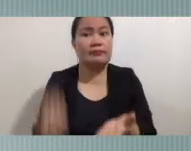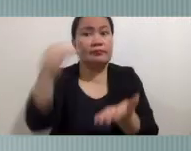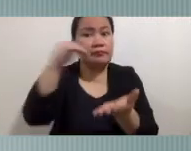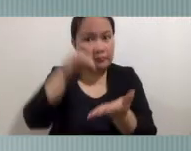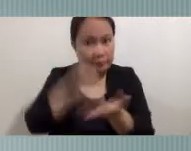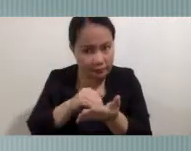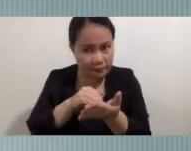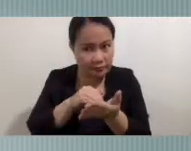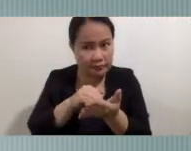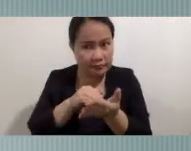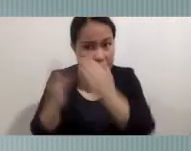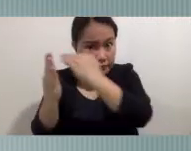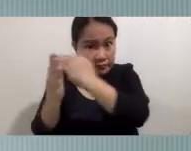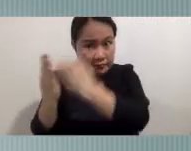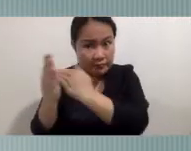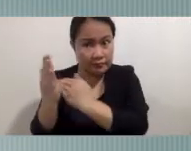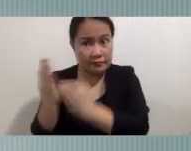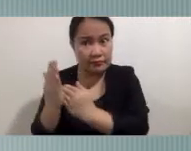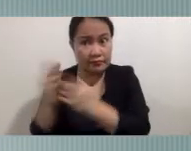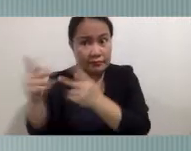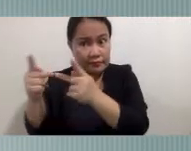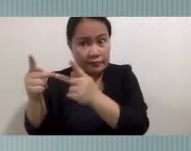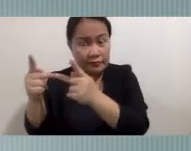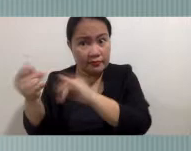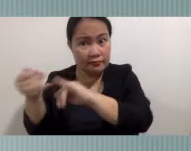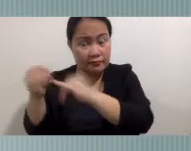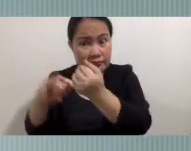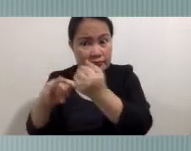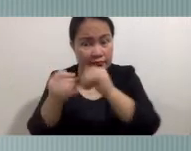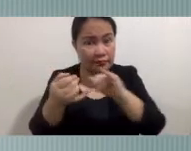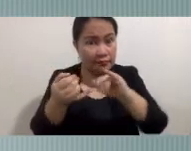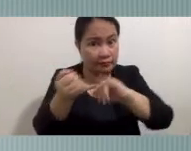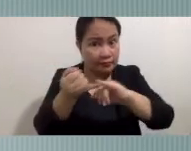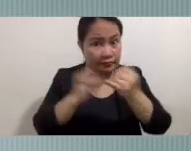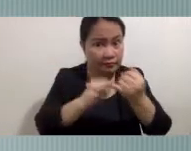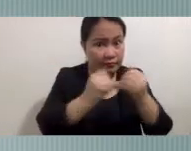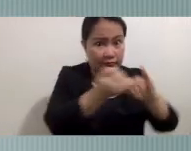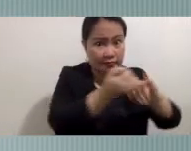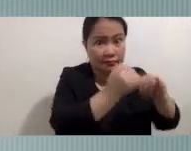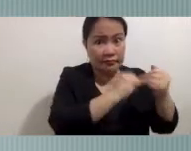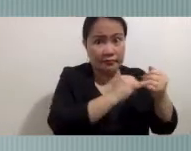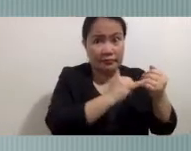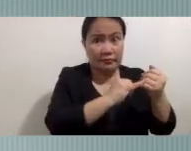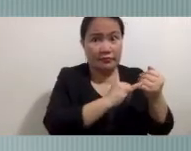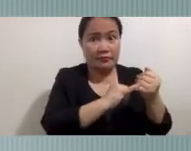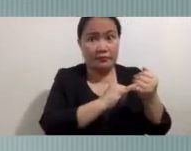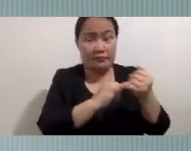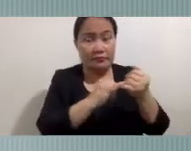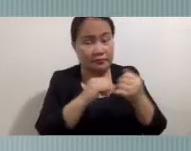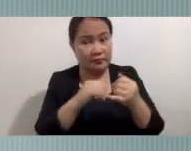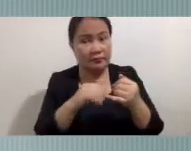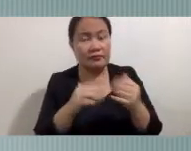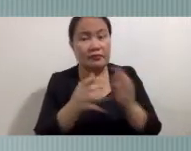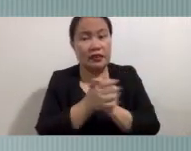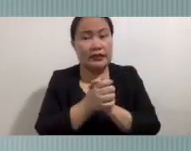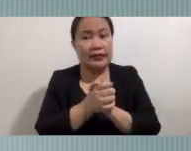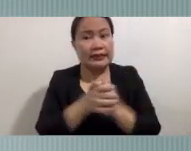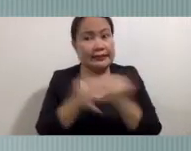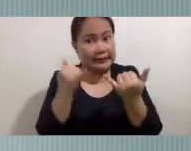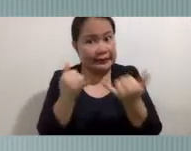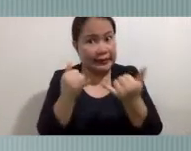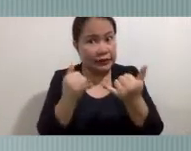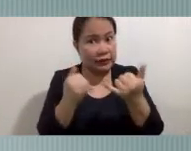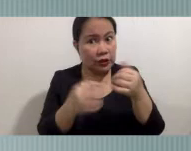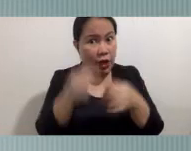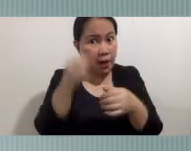again, lista natin lahat ng pairs of integers na kapag minultiply natin, ito dapat ang kalalabasan. So